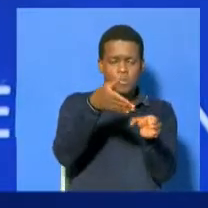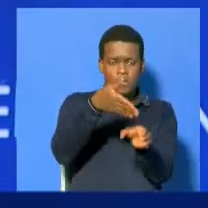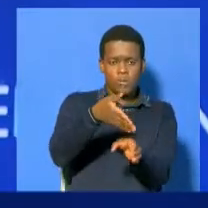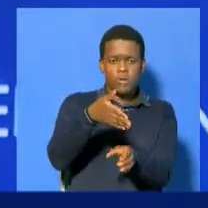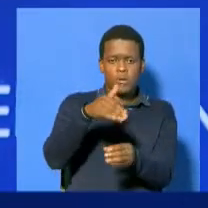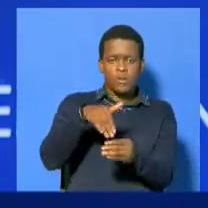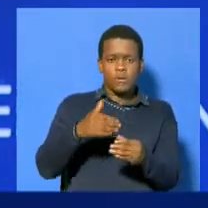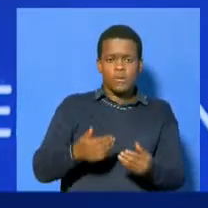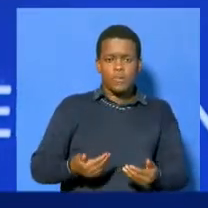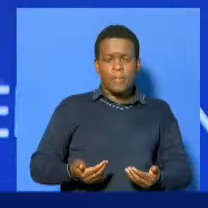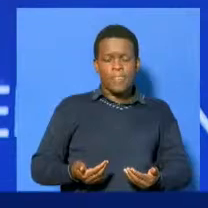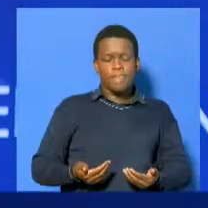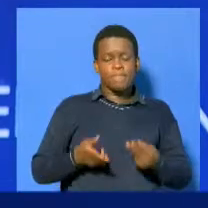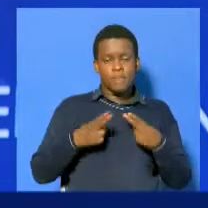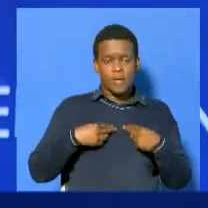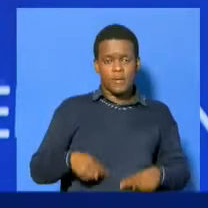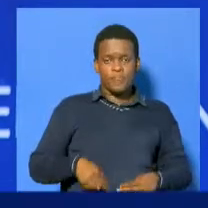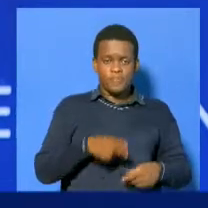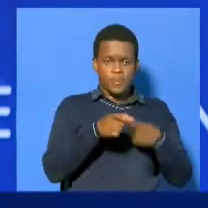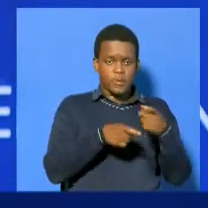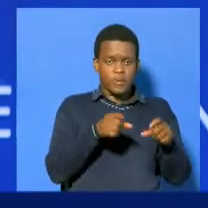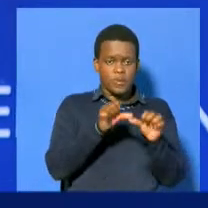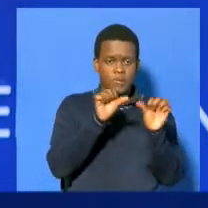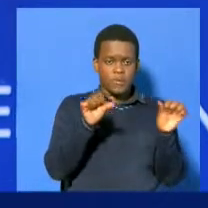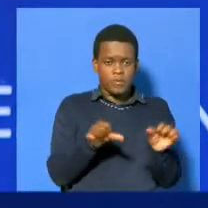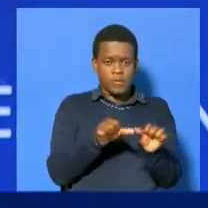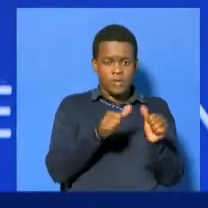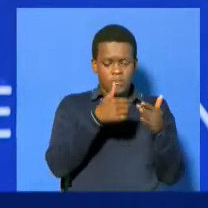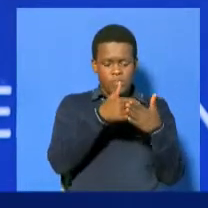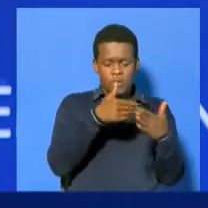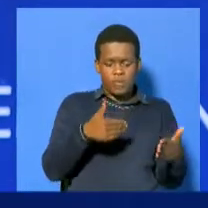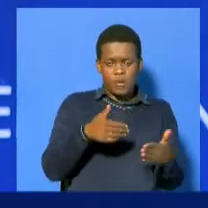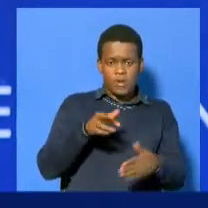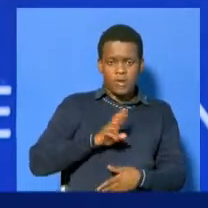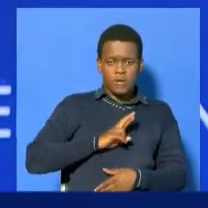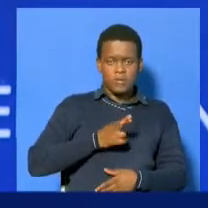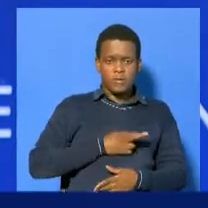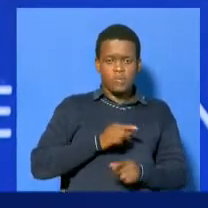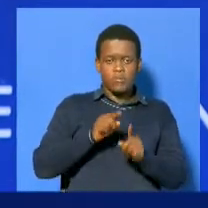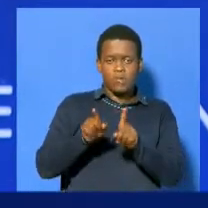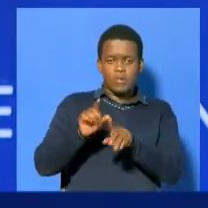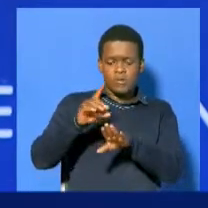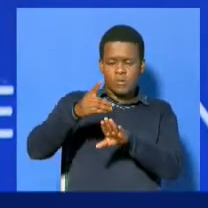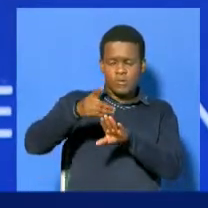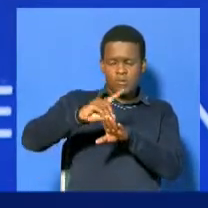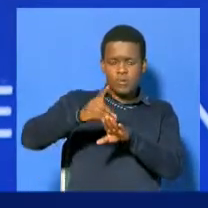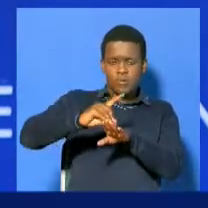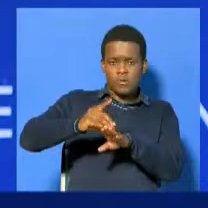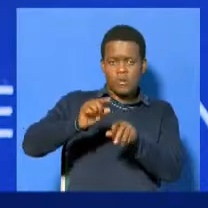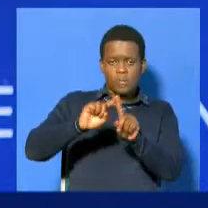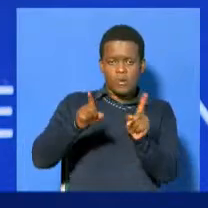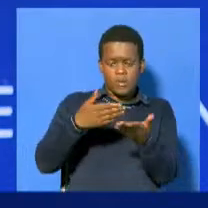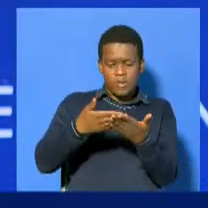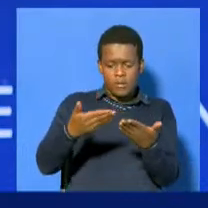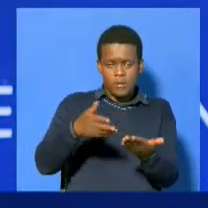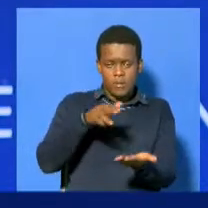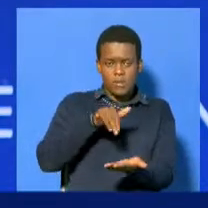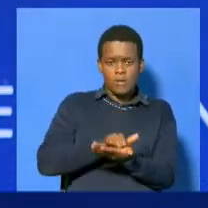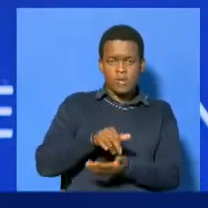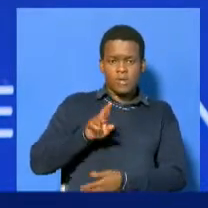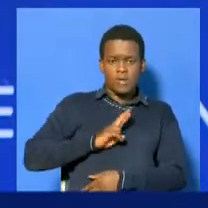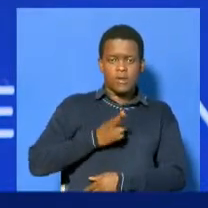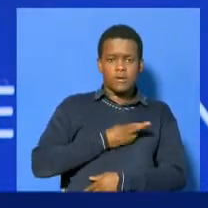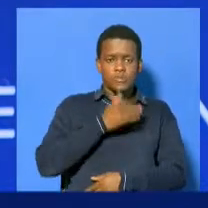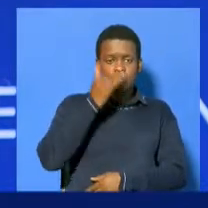health of our agricultural sector. Before we even went into diamonds, the only thing we knew as